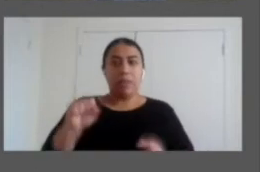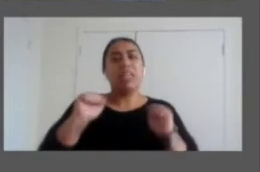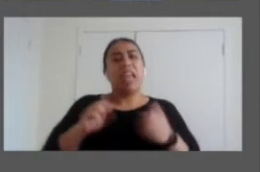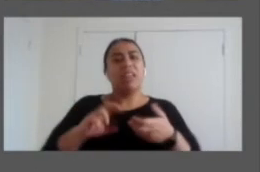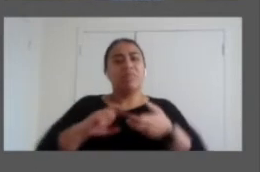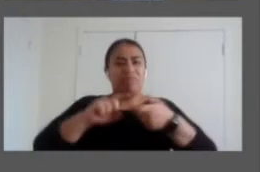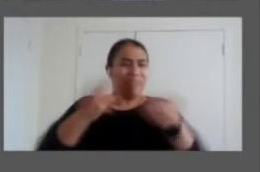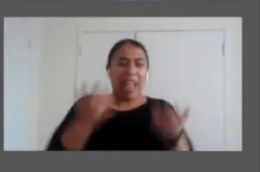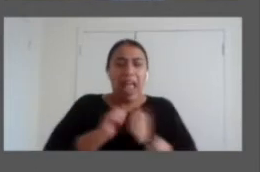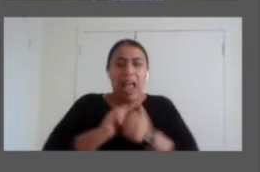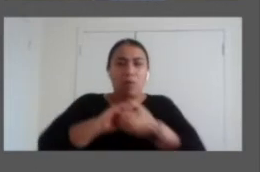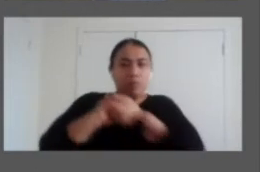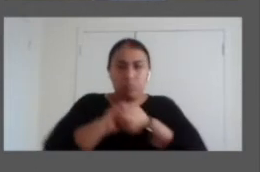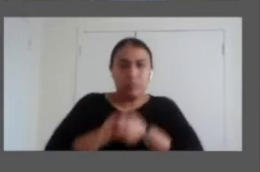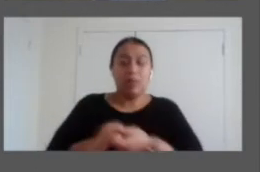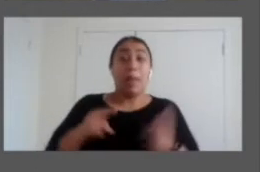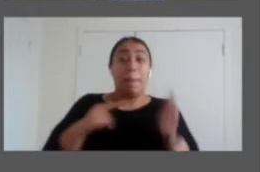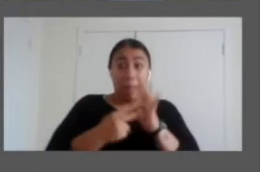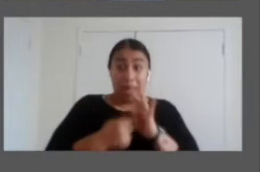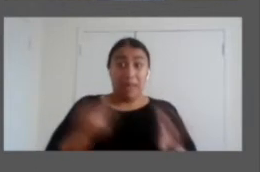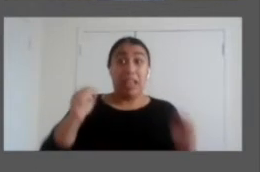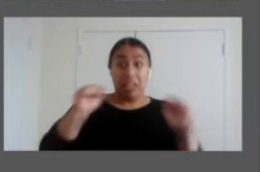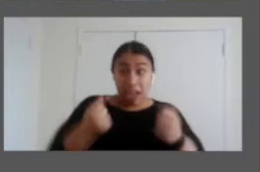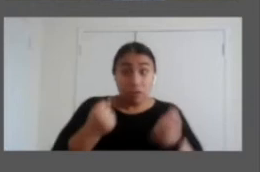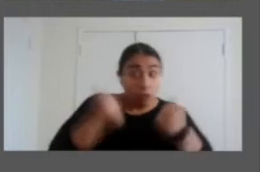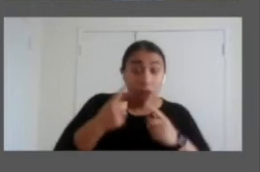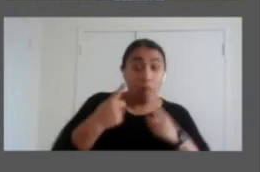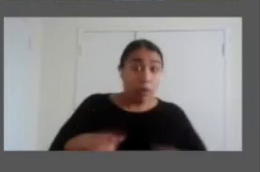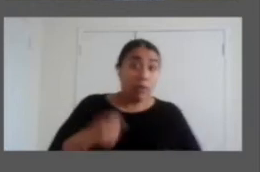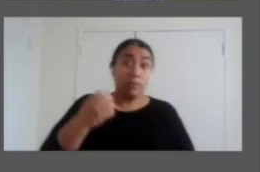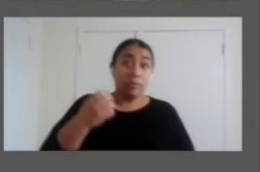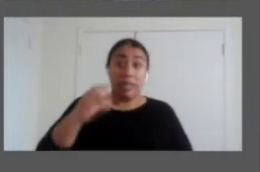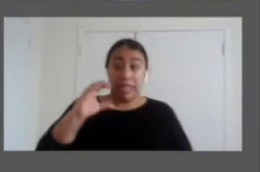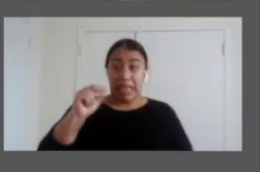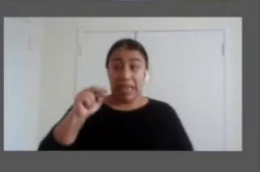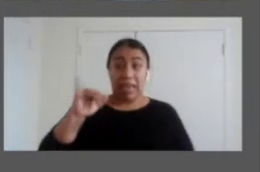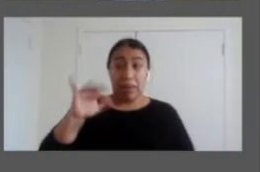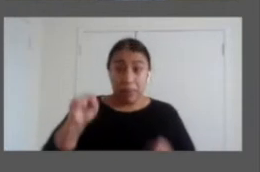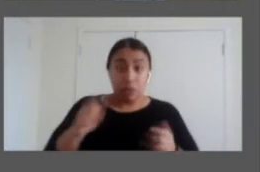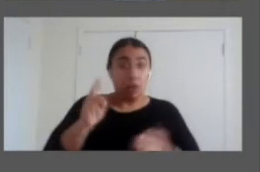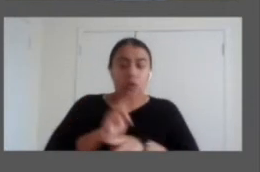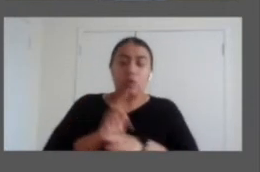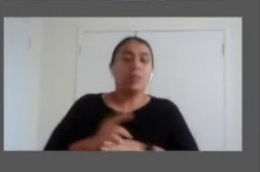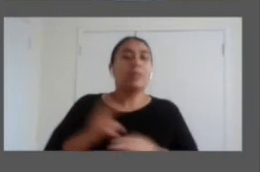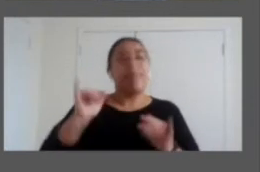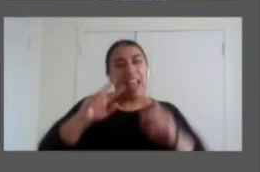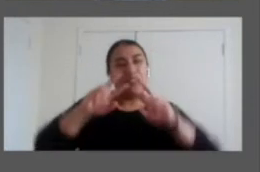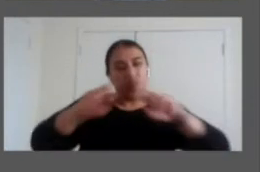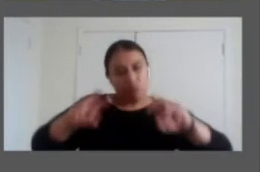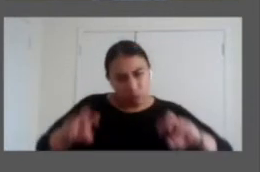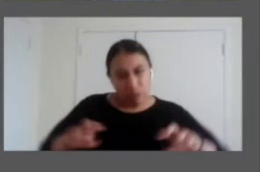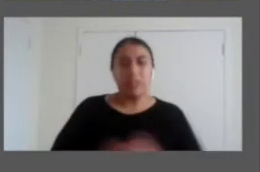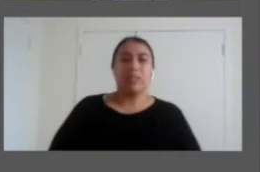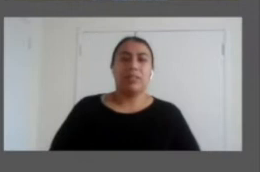education is a large part of Apollo's pillars, and we have teamed up with various social and medical organizations across Canada to help